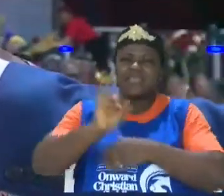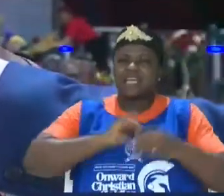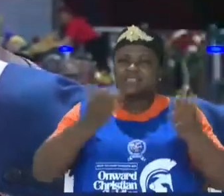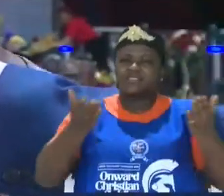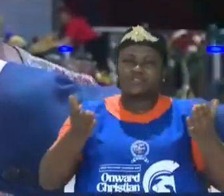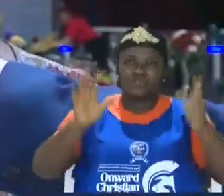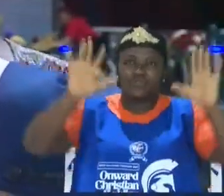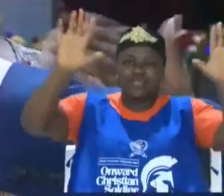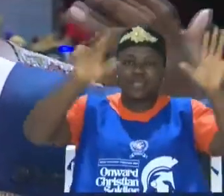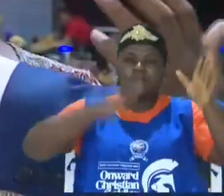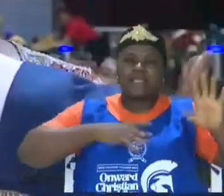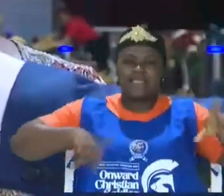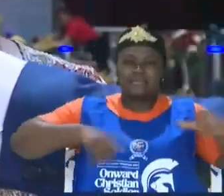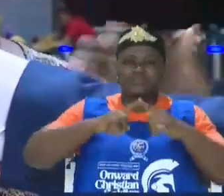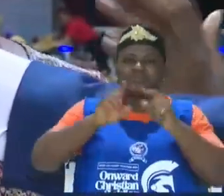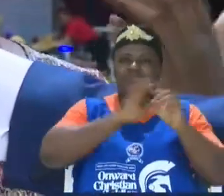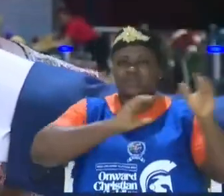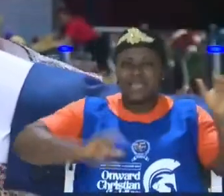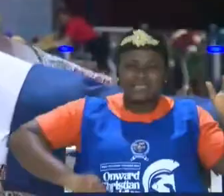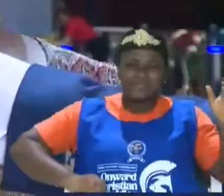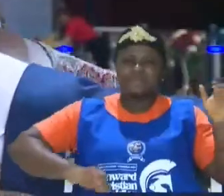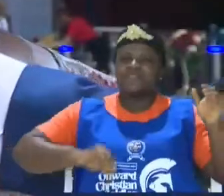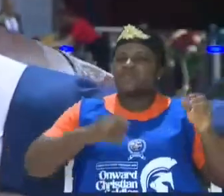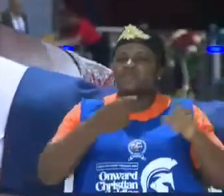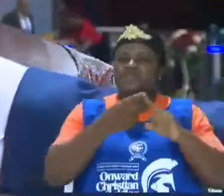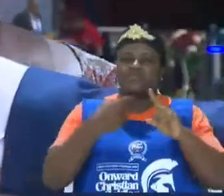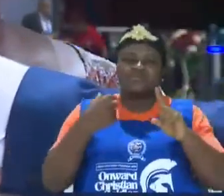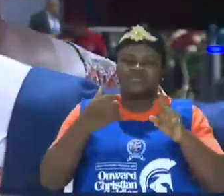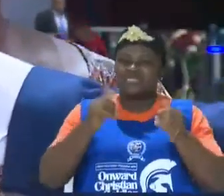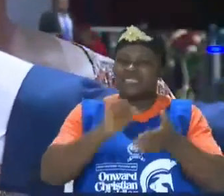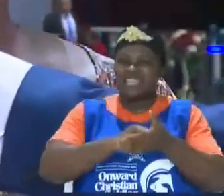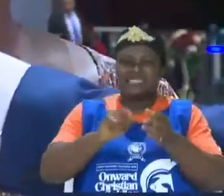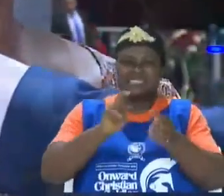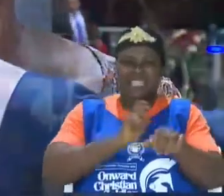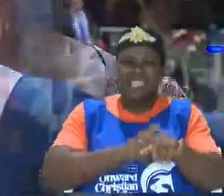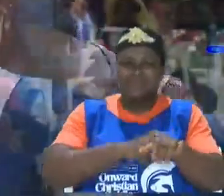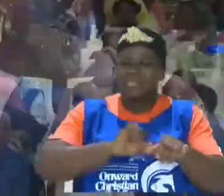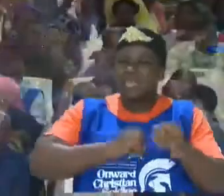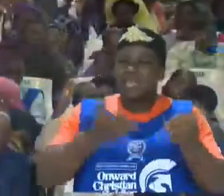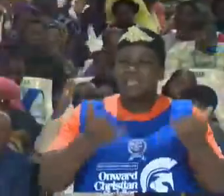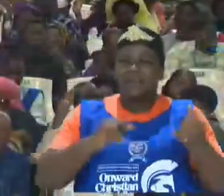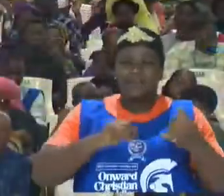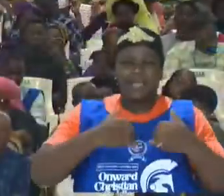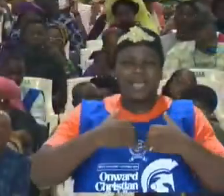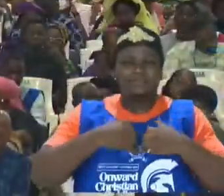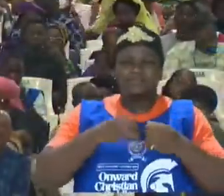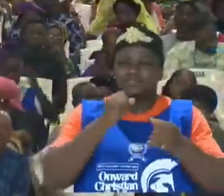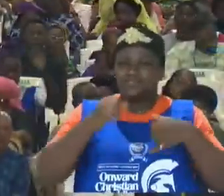used to be. I now have joy. I now have peace. Praise the Lord!